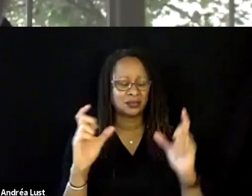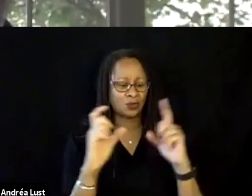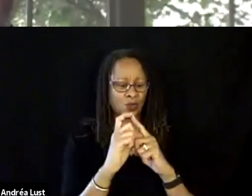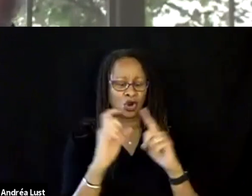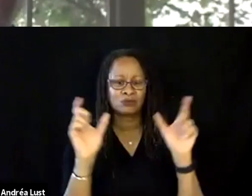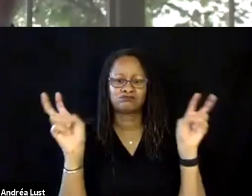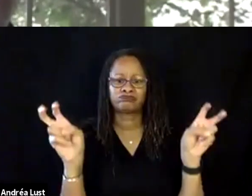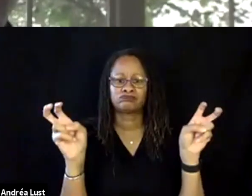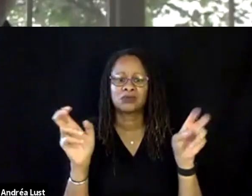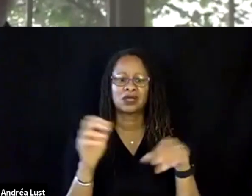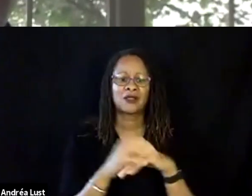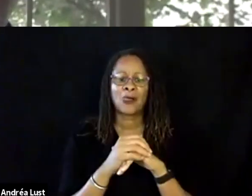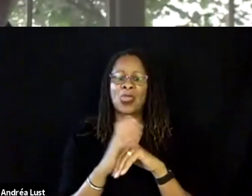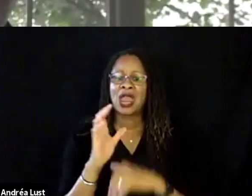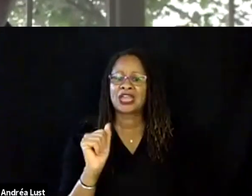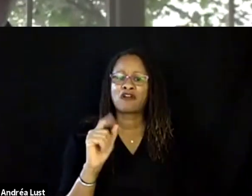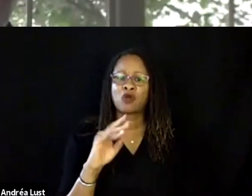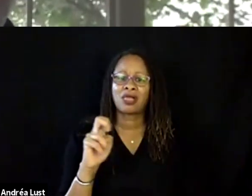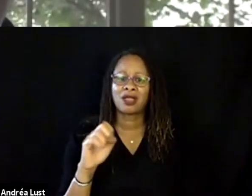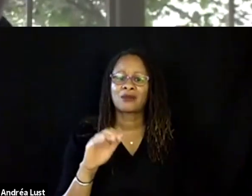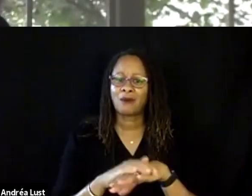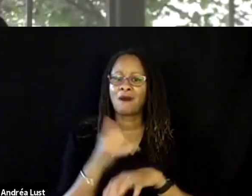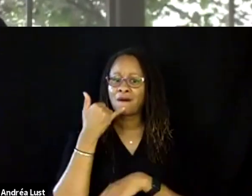Caroline, when we were on the call a couple